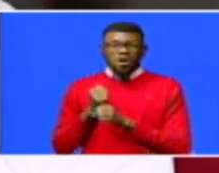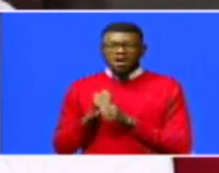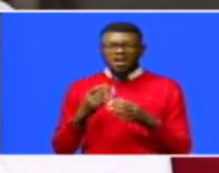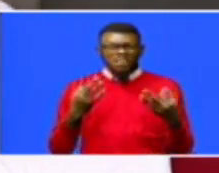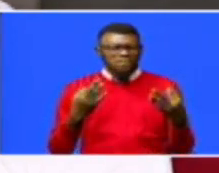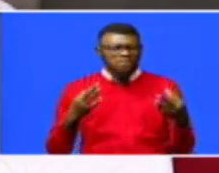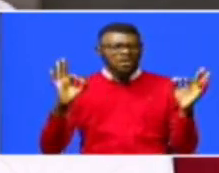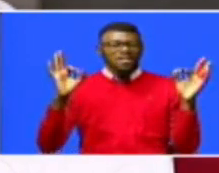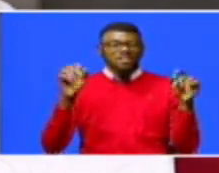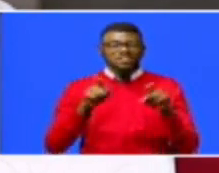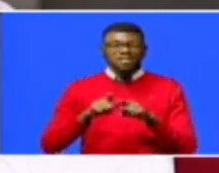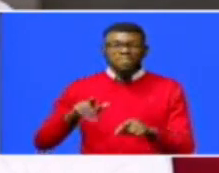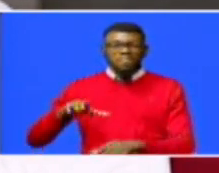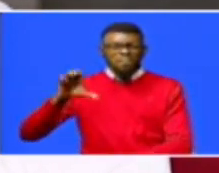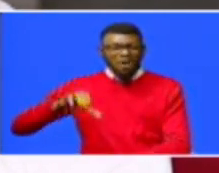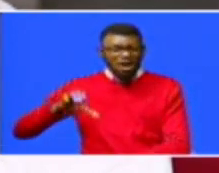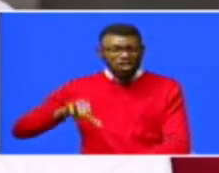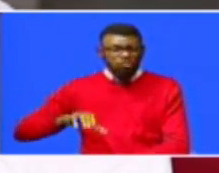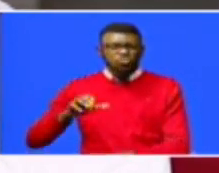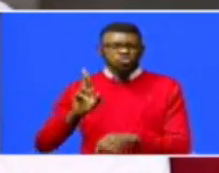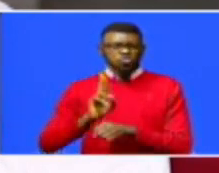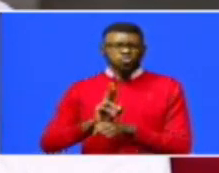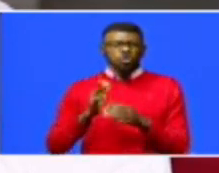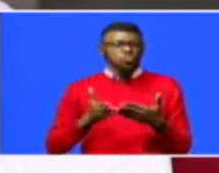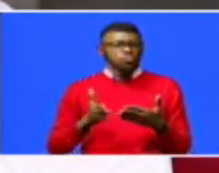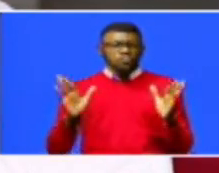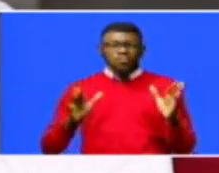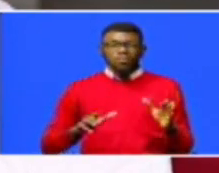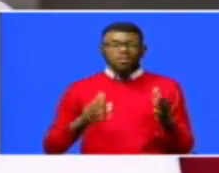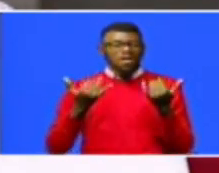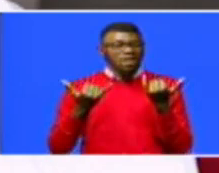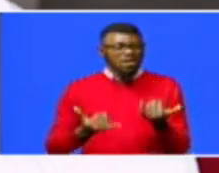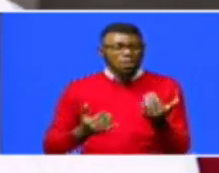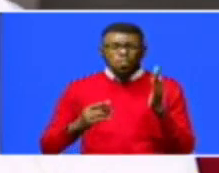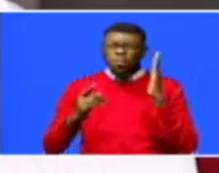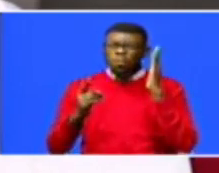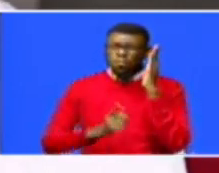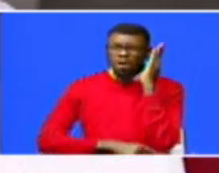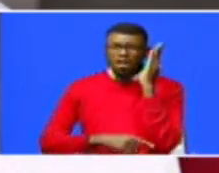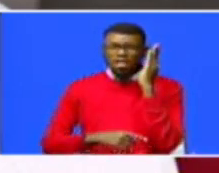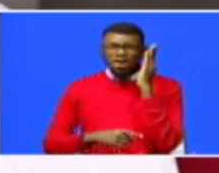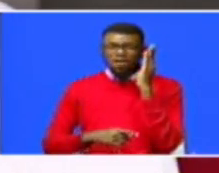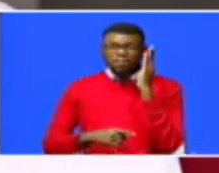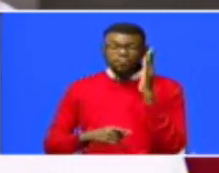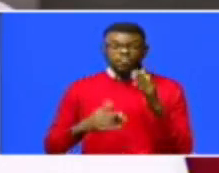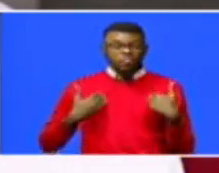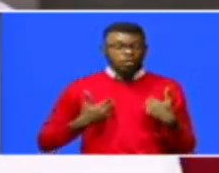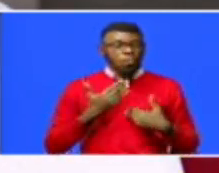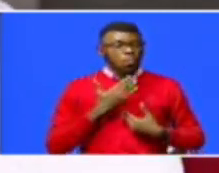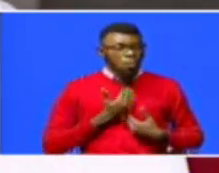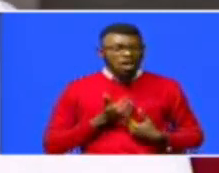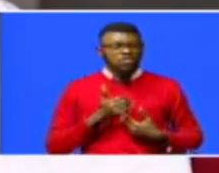public transport has now been opened up, so which means the situation is now worse. The demand for these girls could have gone high,